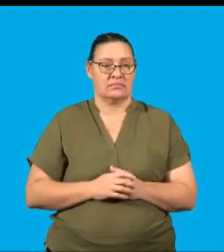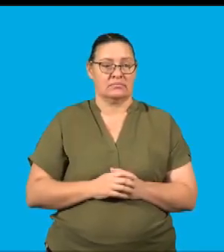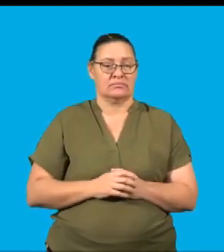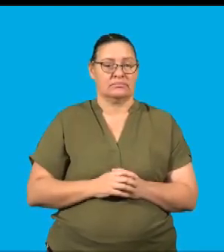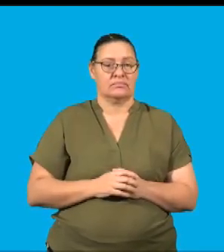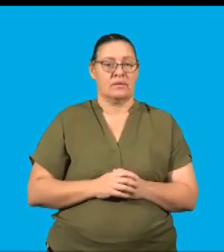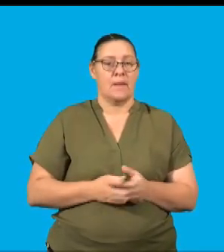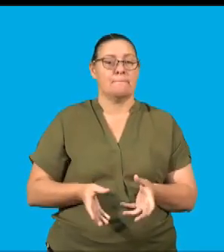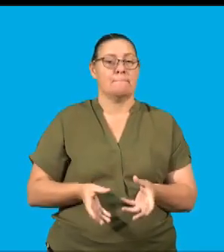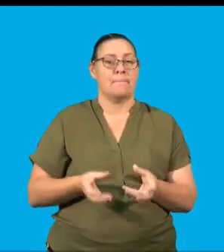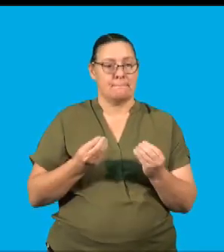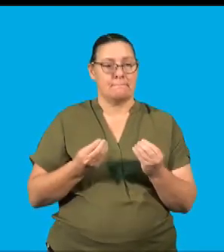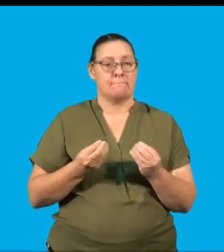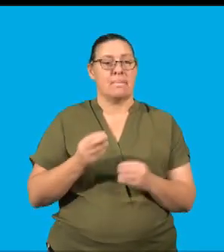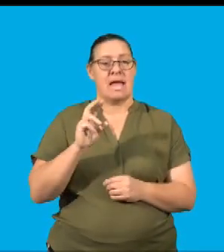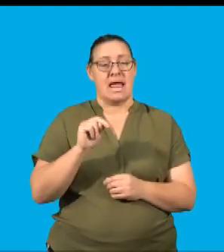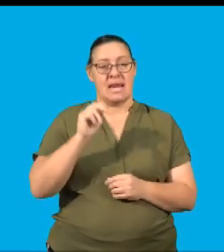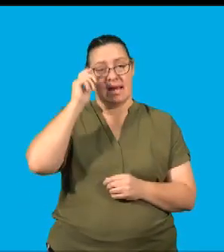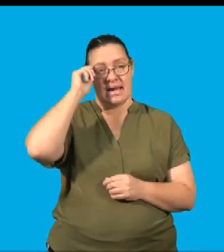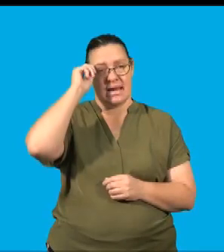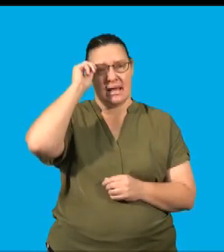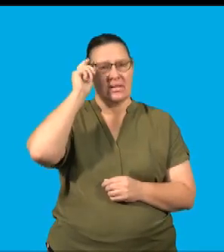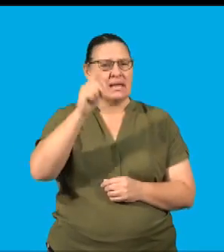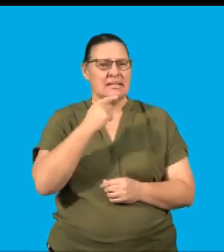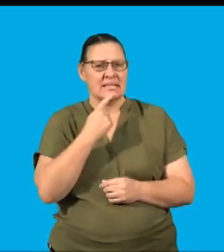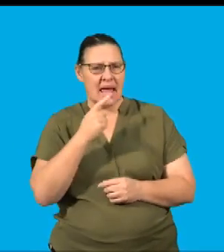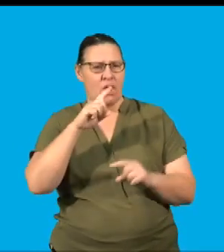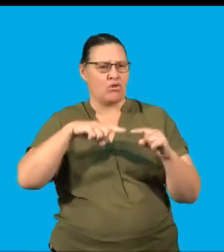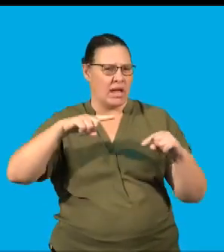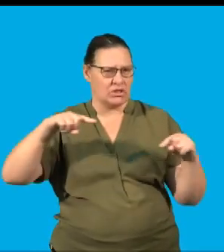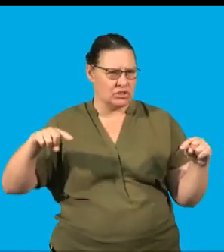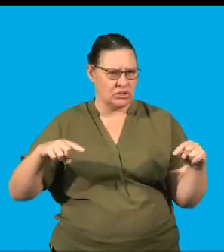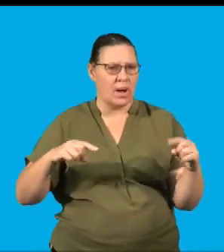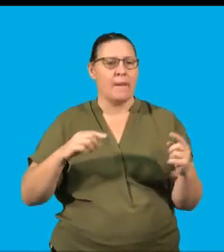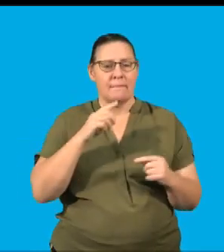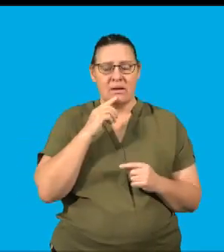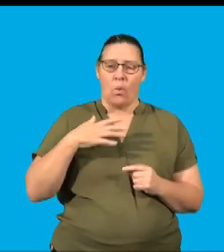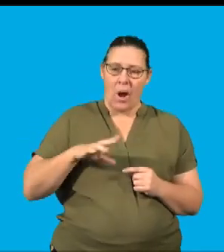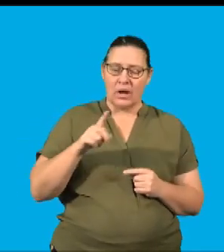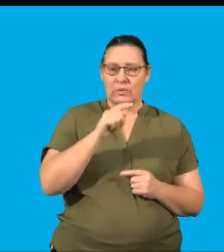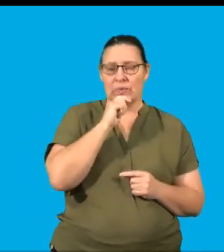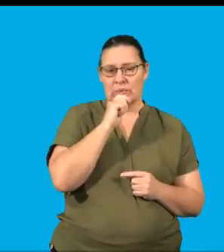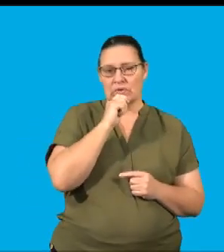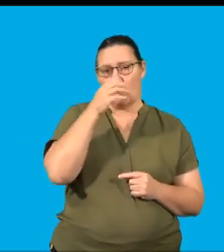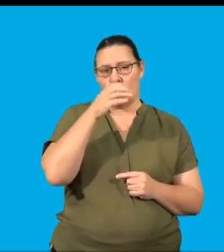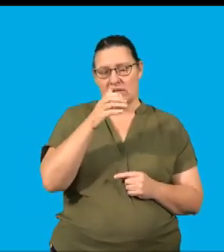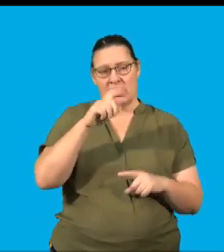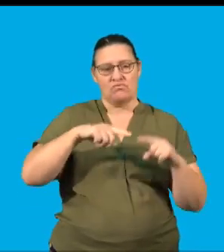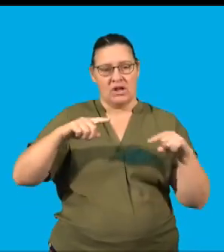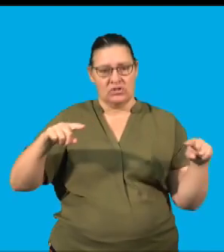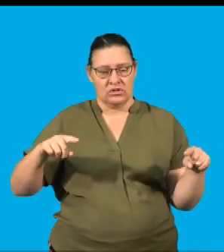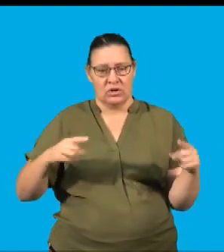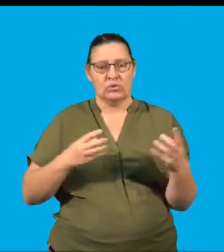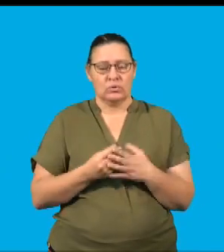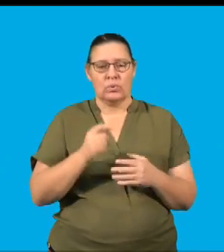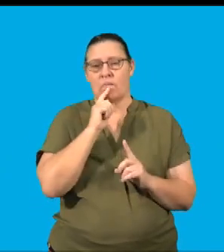4,527. Determine the value of N. The fact that they speak about the range, it means they want you to use the concept of range